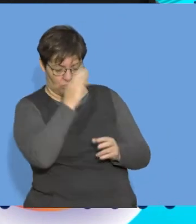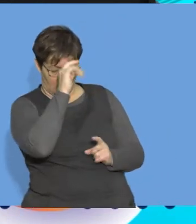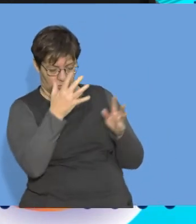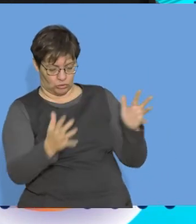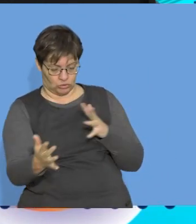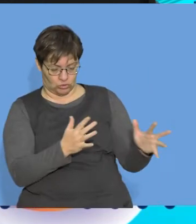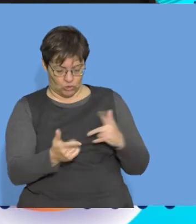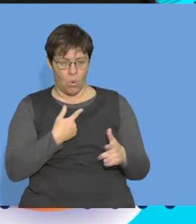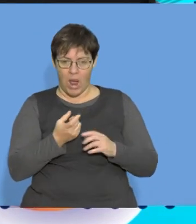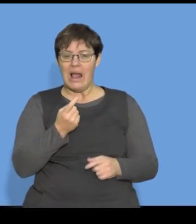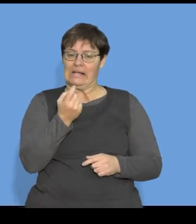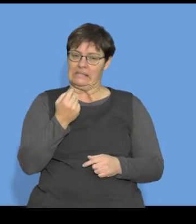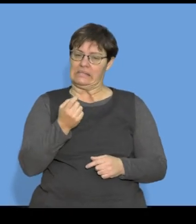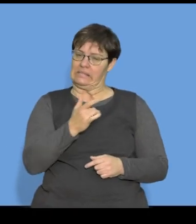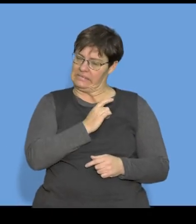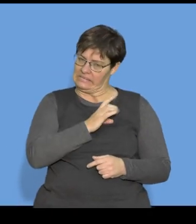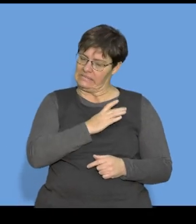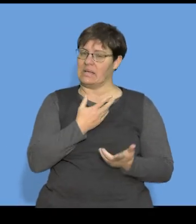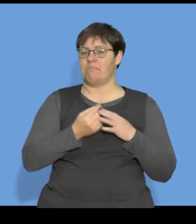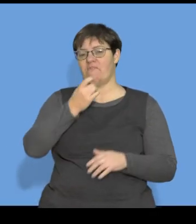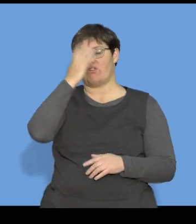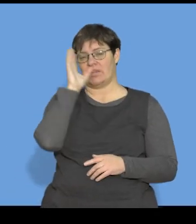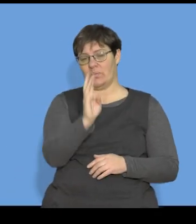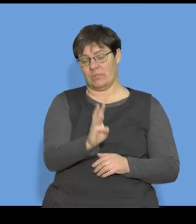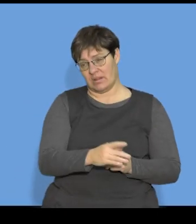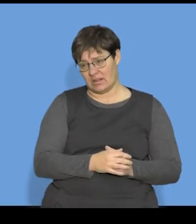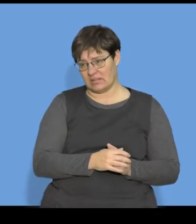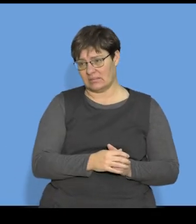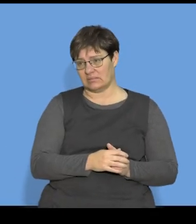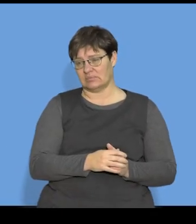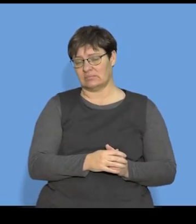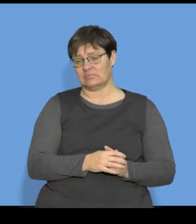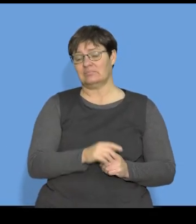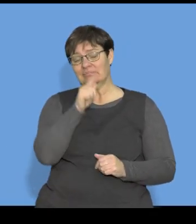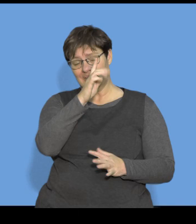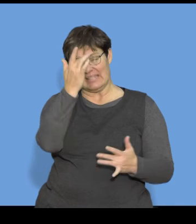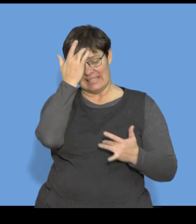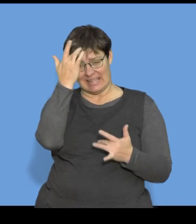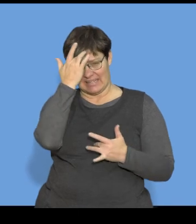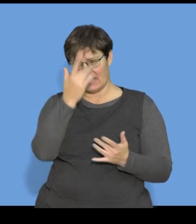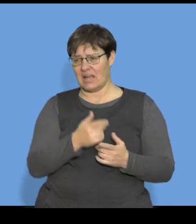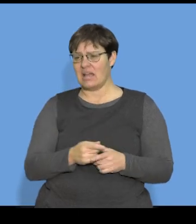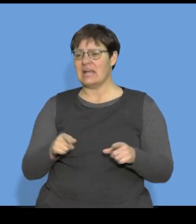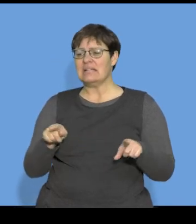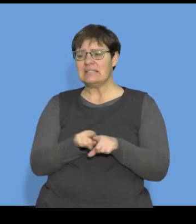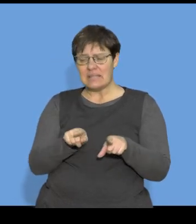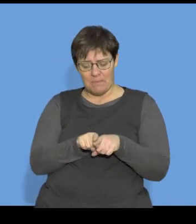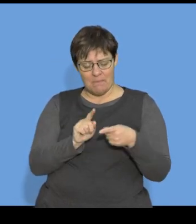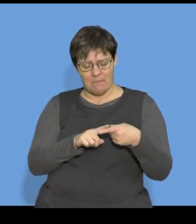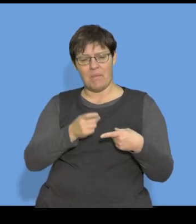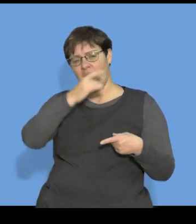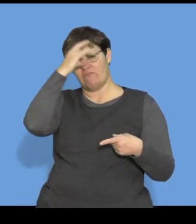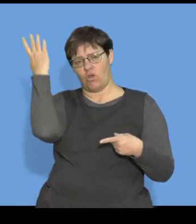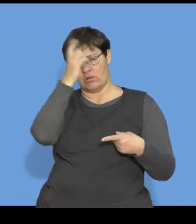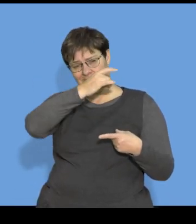do. So here we say an Alzheimer's disease, its symptom